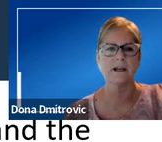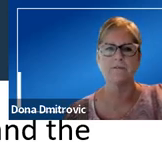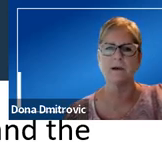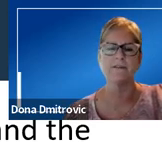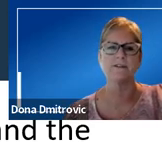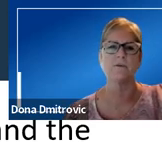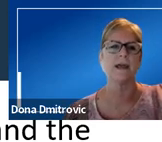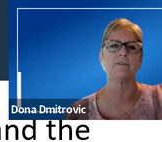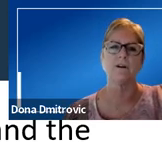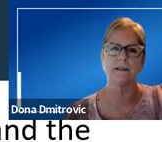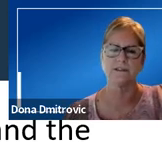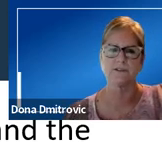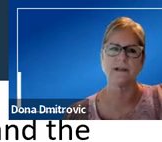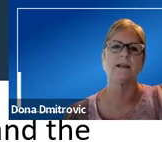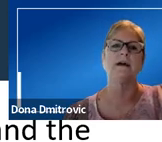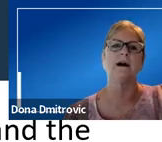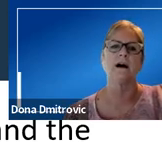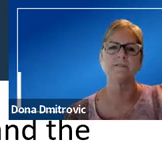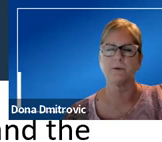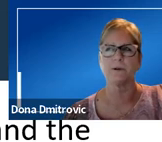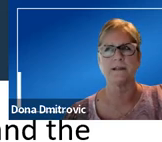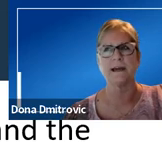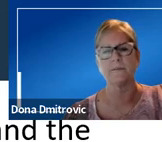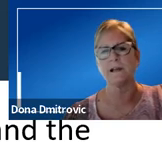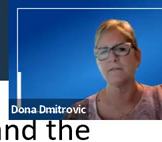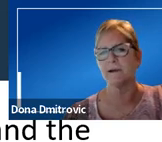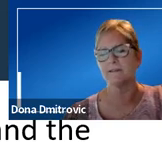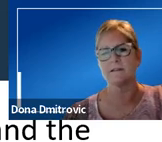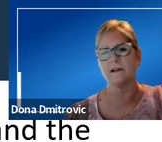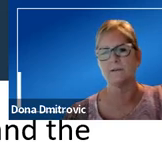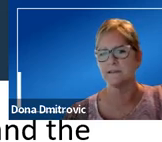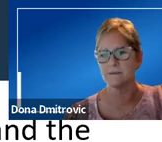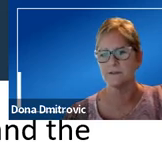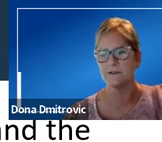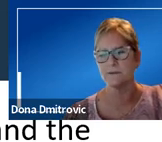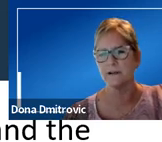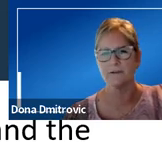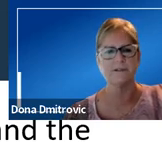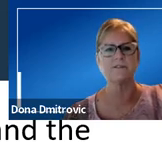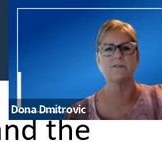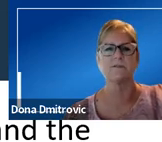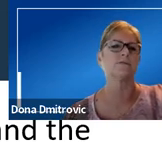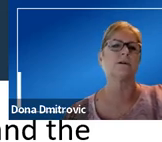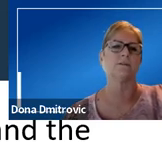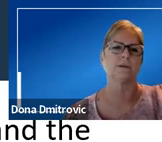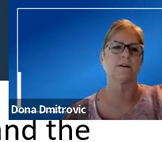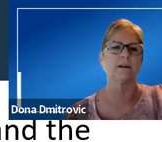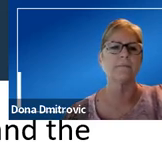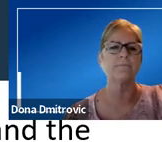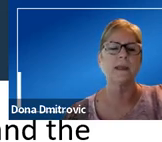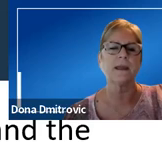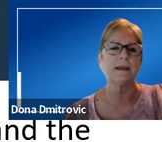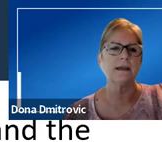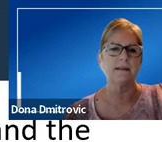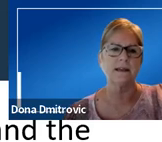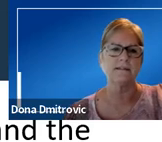into Recovery Month. So we have a long history of supporting that. And Recovery Month is not only substance use recovery, but it's also mental health recovery.